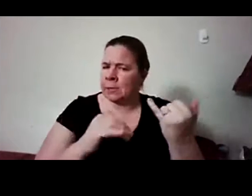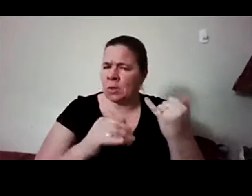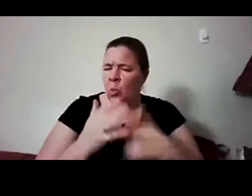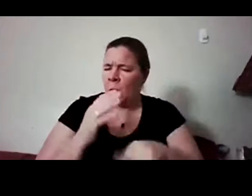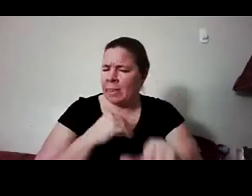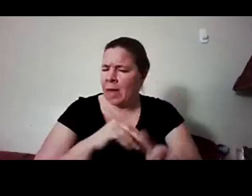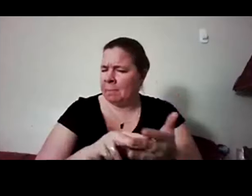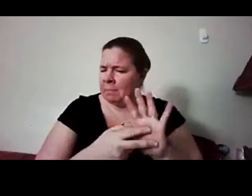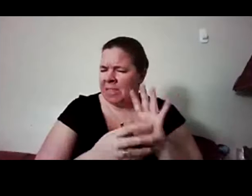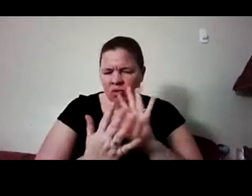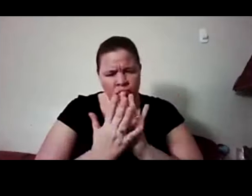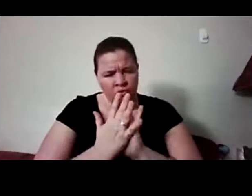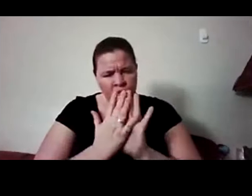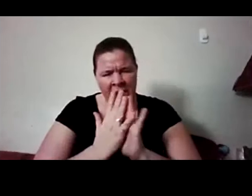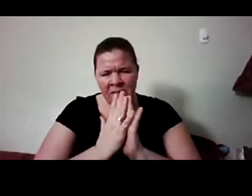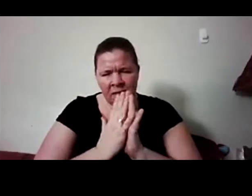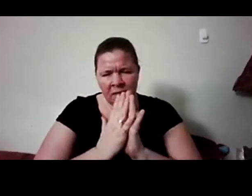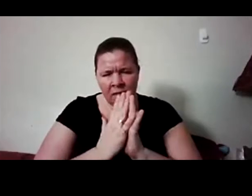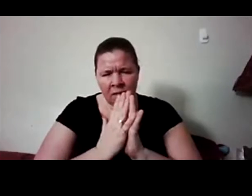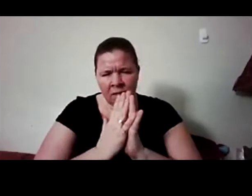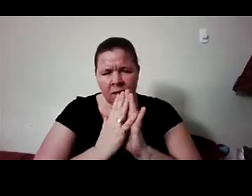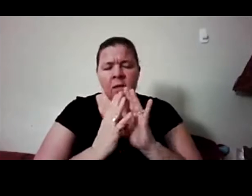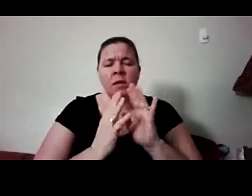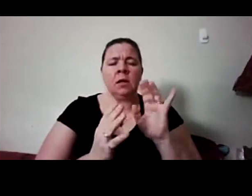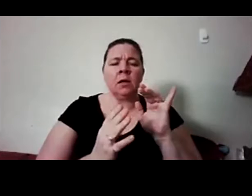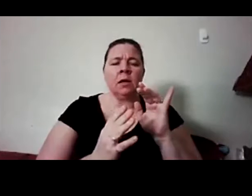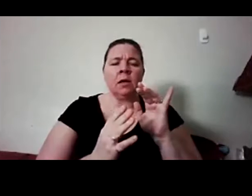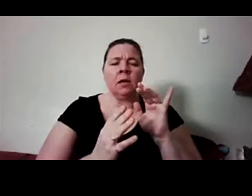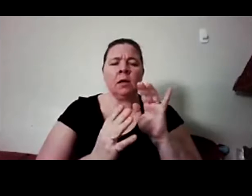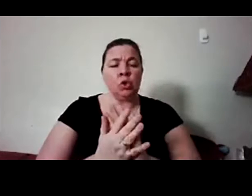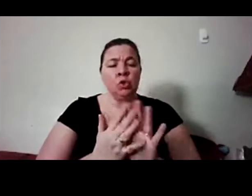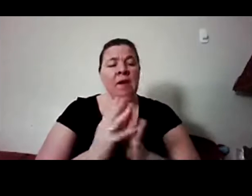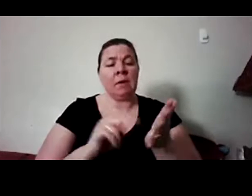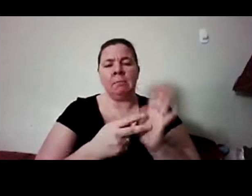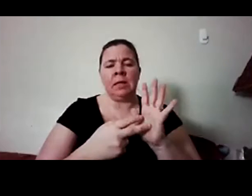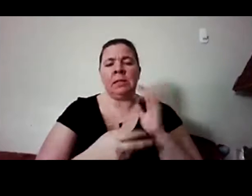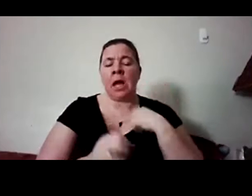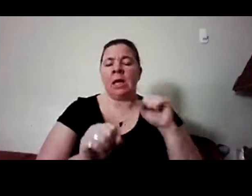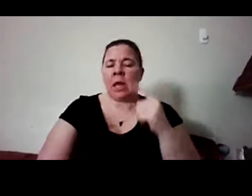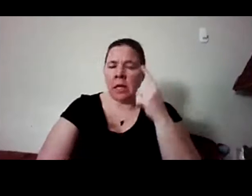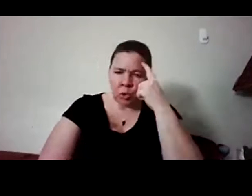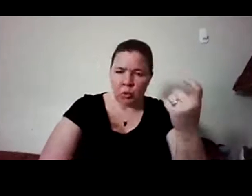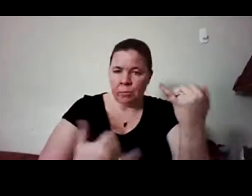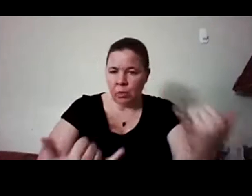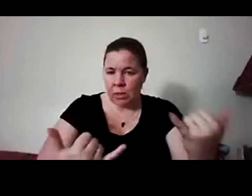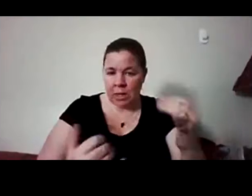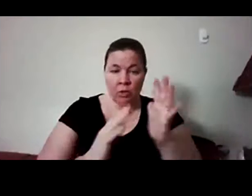What is traffic, guys? Traffic is the reason I can dream today. Traffic is the reason I can invite you all to dream with me